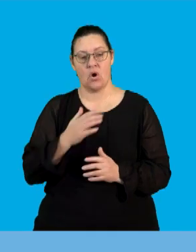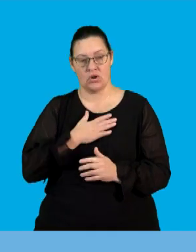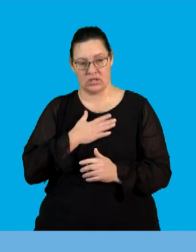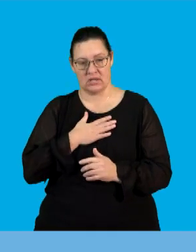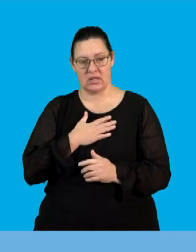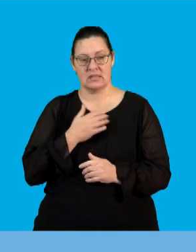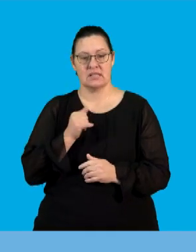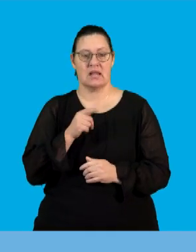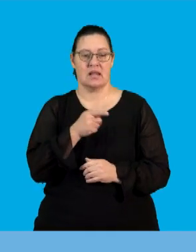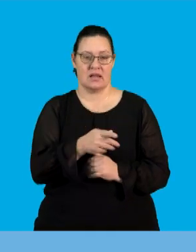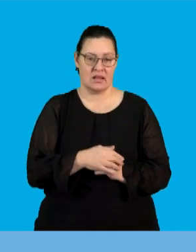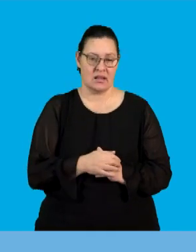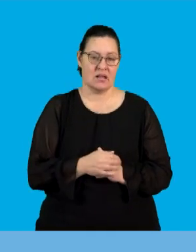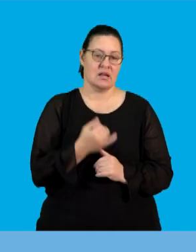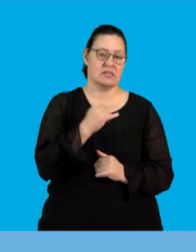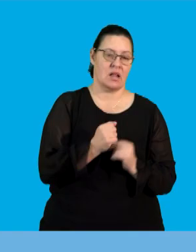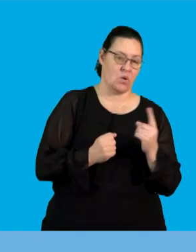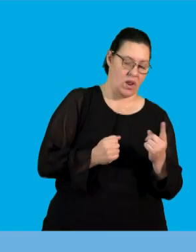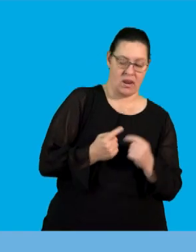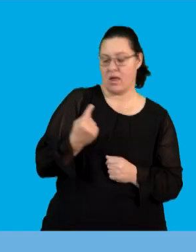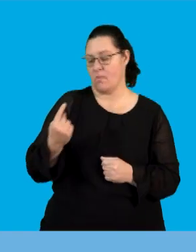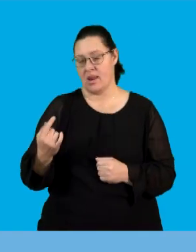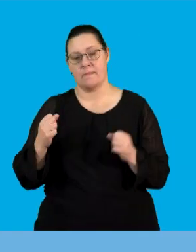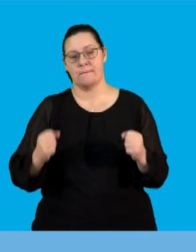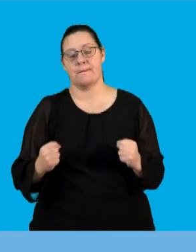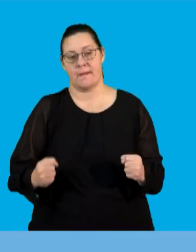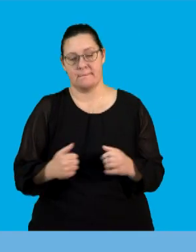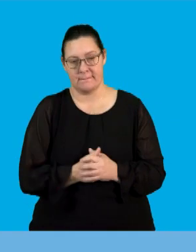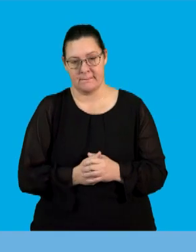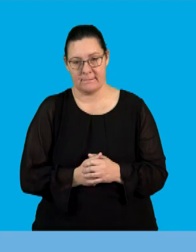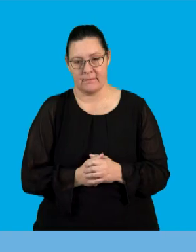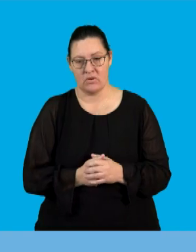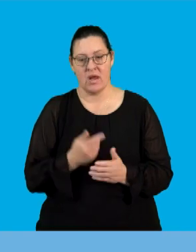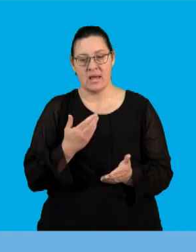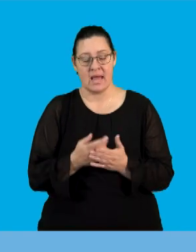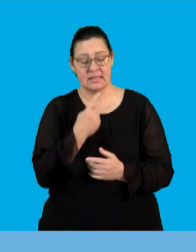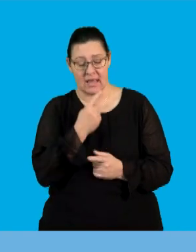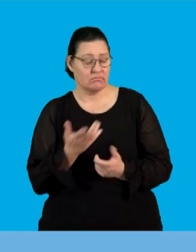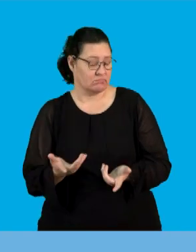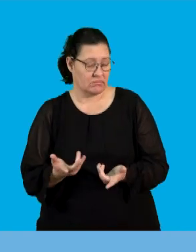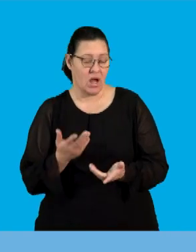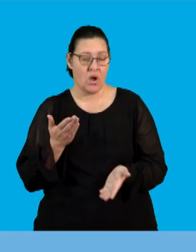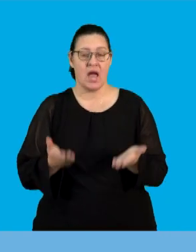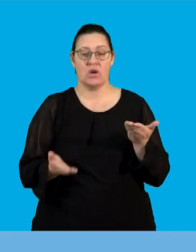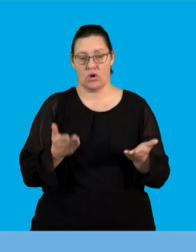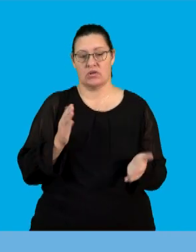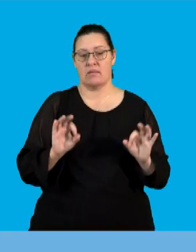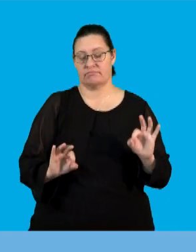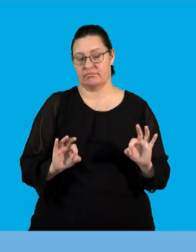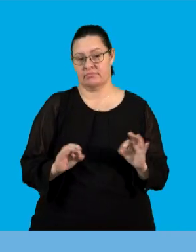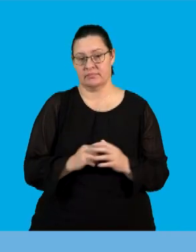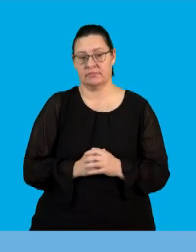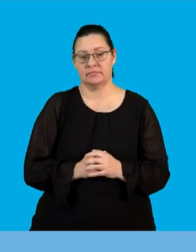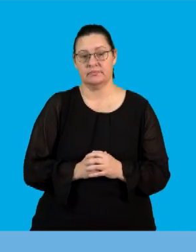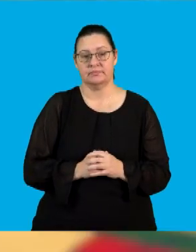still remains untempered with. It's still one on either side. So now with this, we can then safely say that our equation